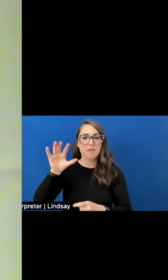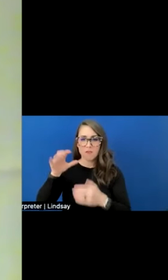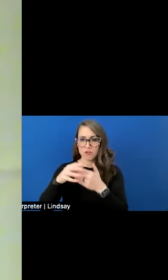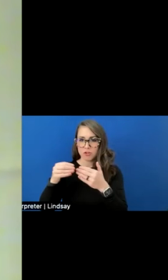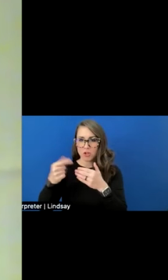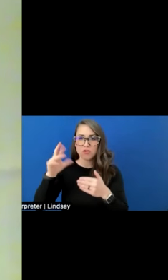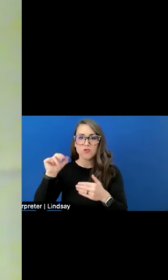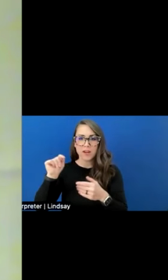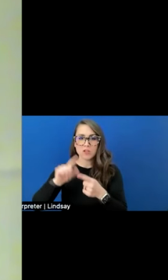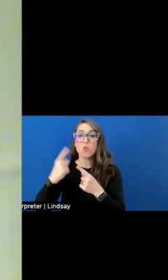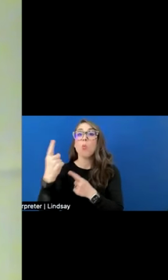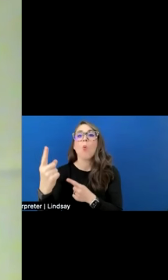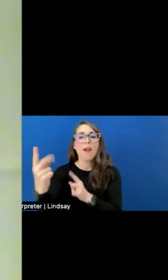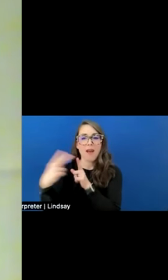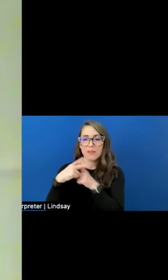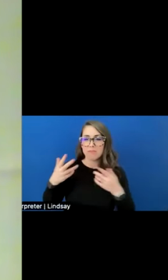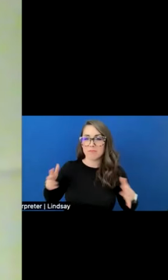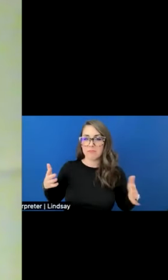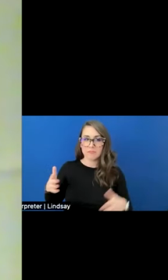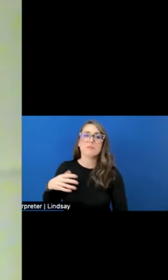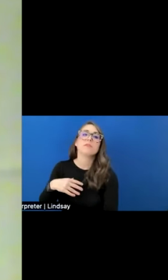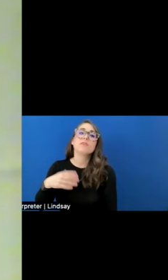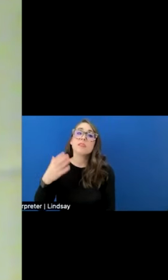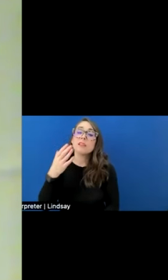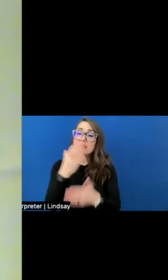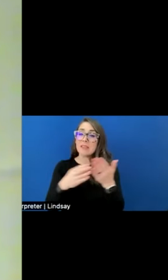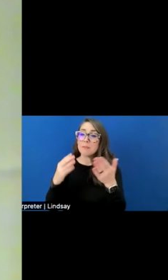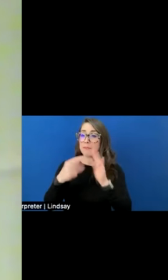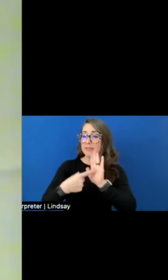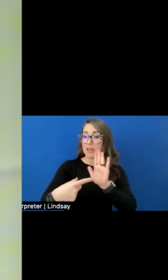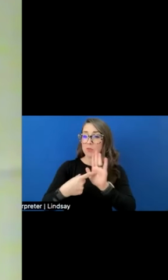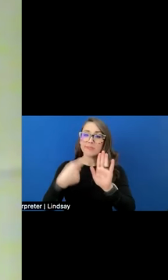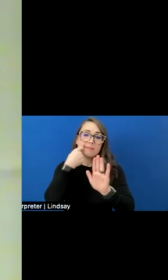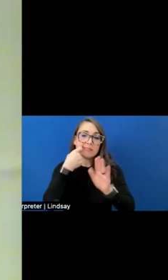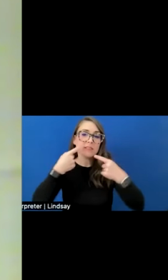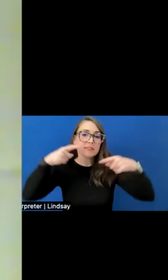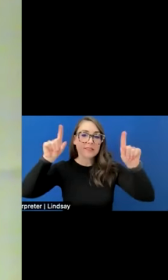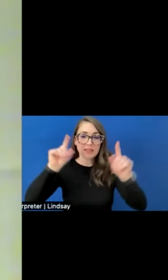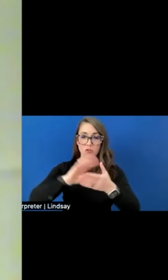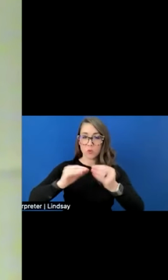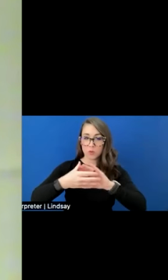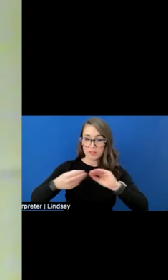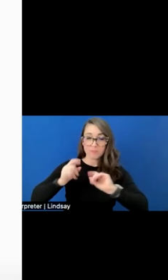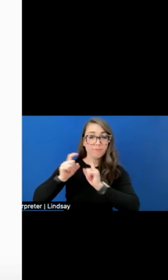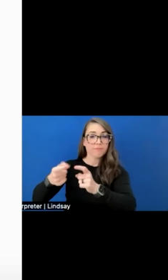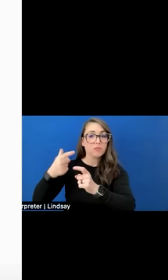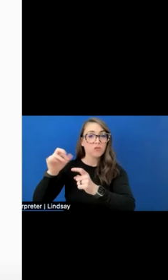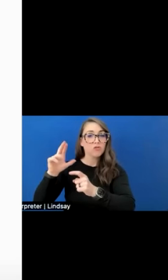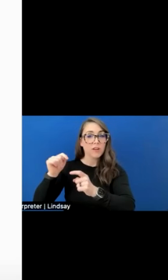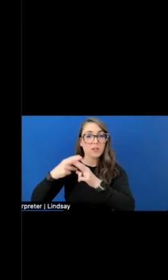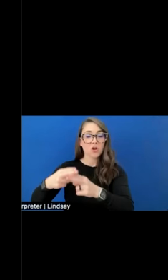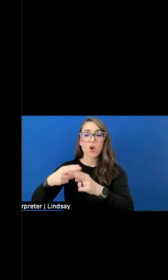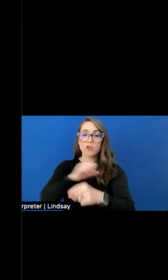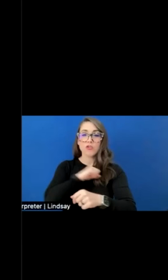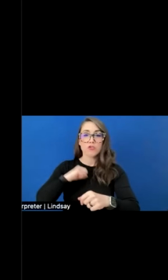some real success stories. We made some early grants to a foundation called Super Kids Foundation, Super Niños, as it's called in